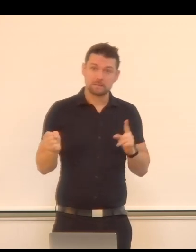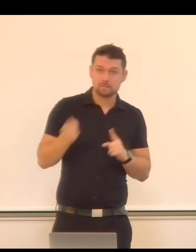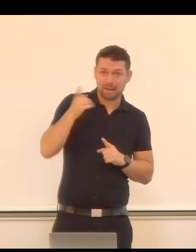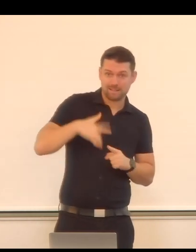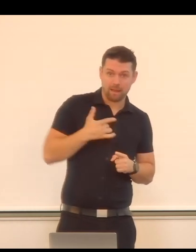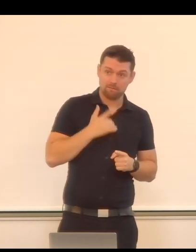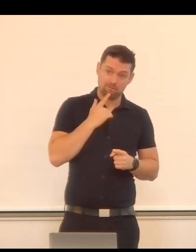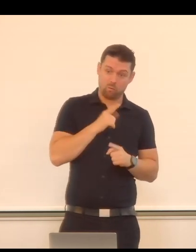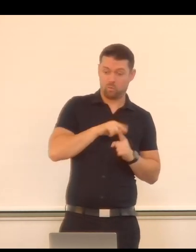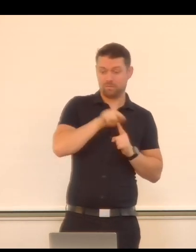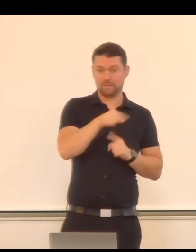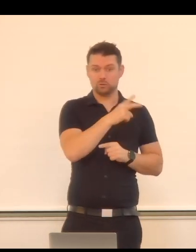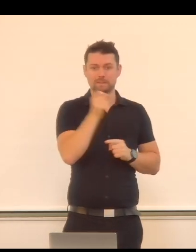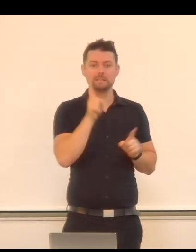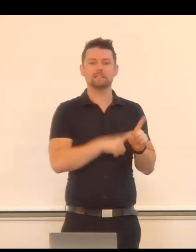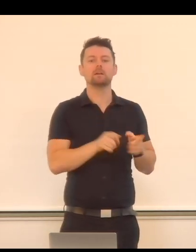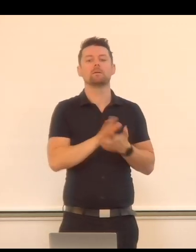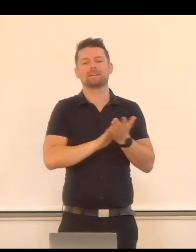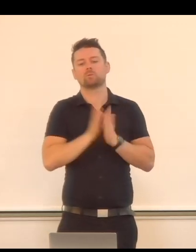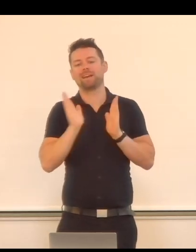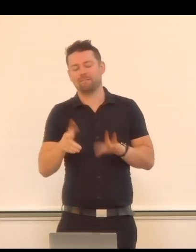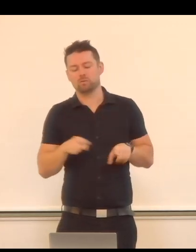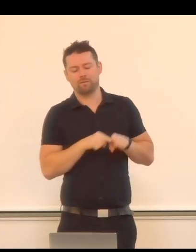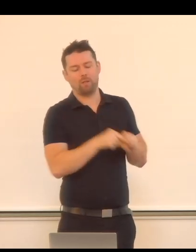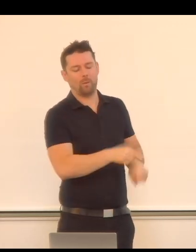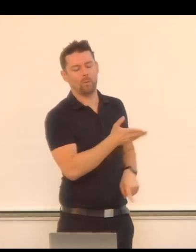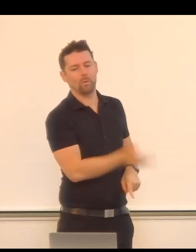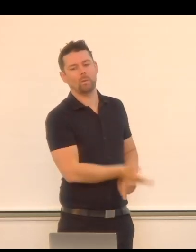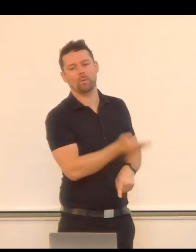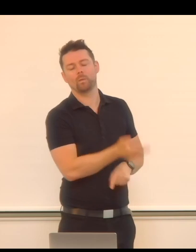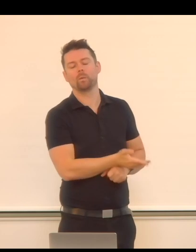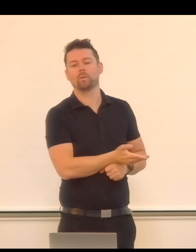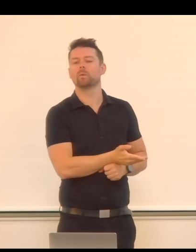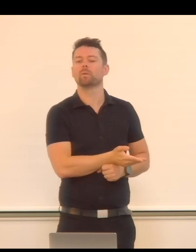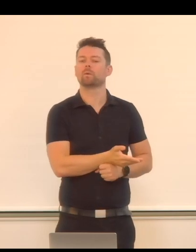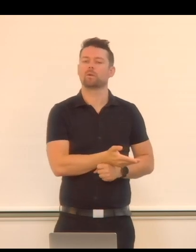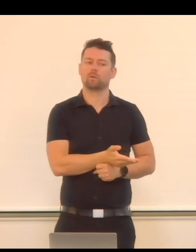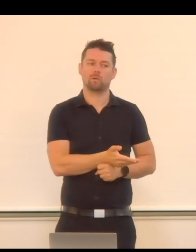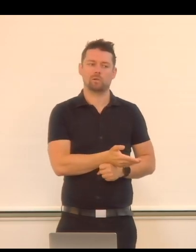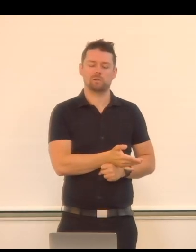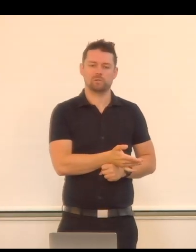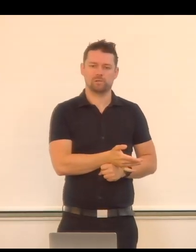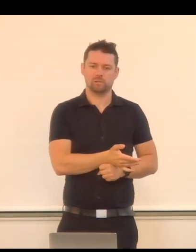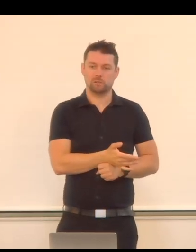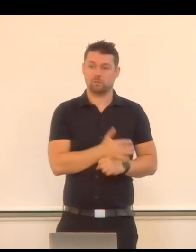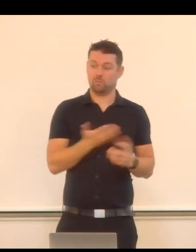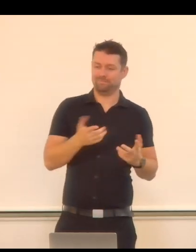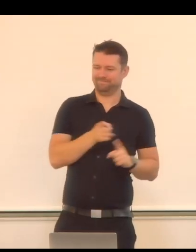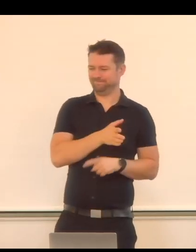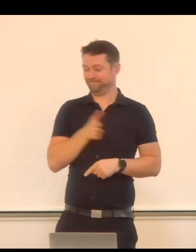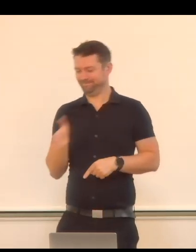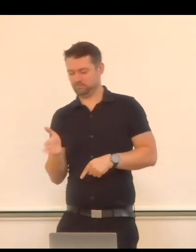20 years, then you've got to stay on that end of the spectrum too. Otherwise, you're giving an